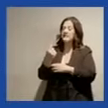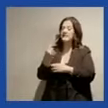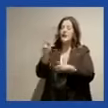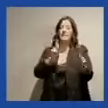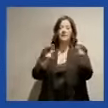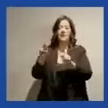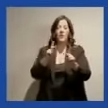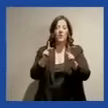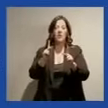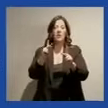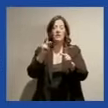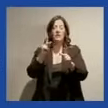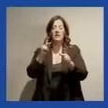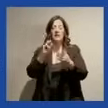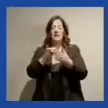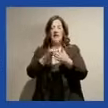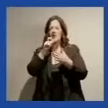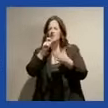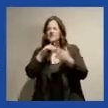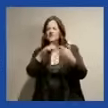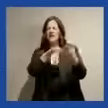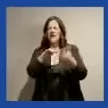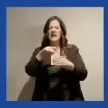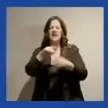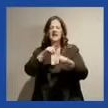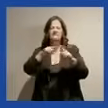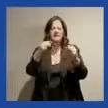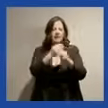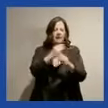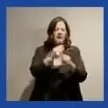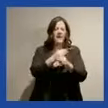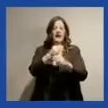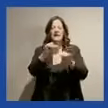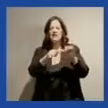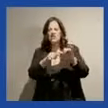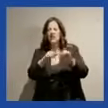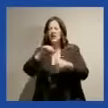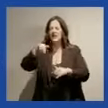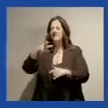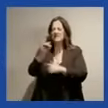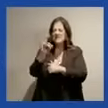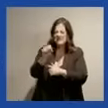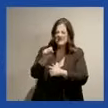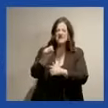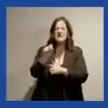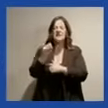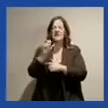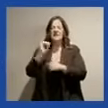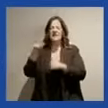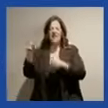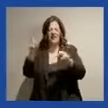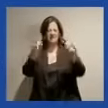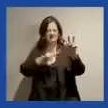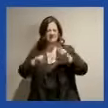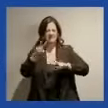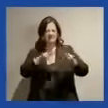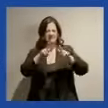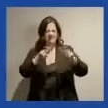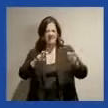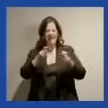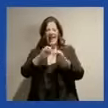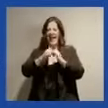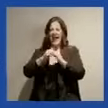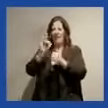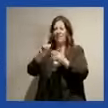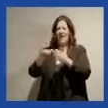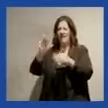people in that study physics and mathematics and engineering could possibly explain the Prop 98 formula